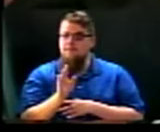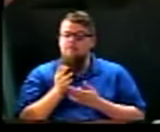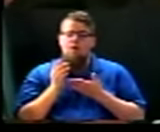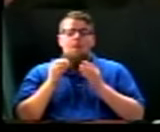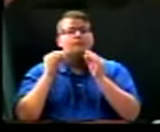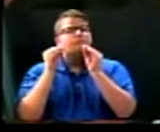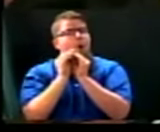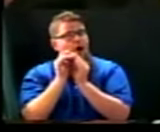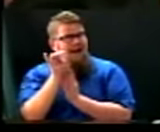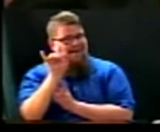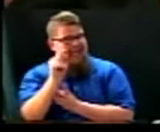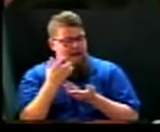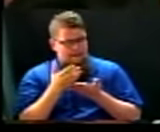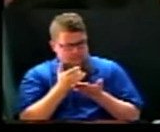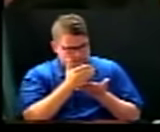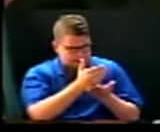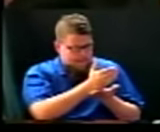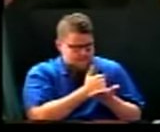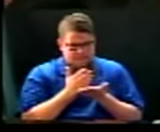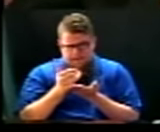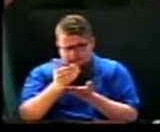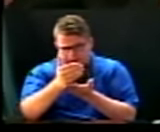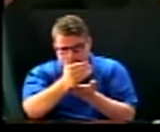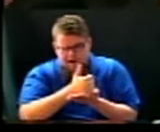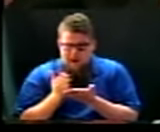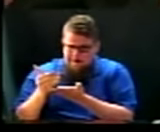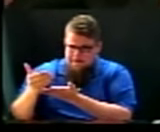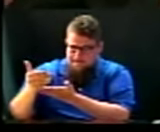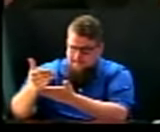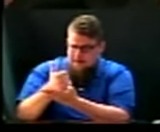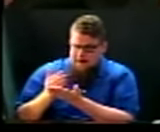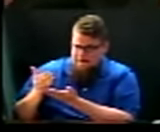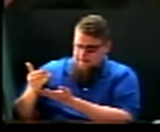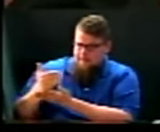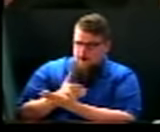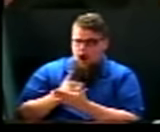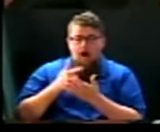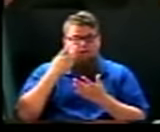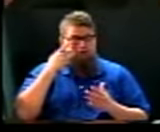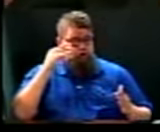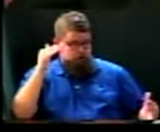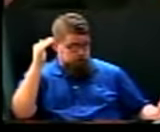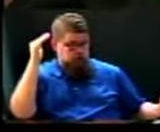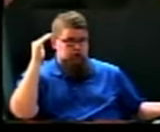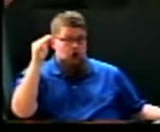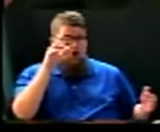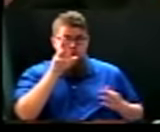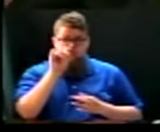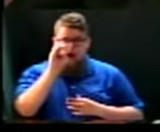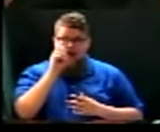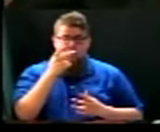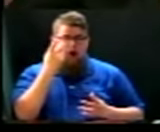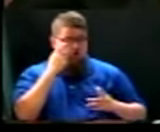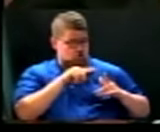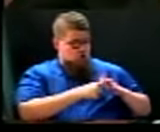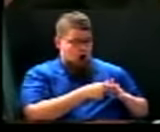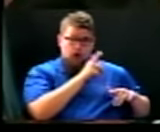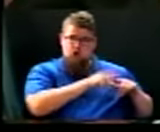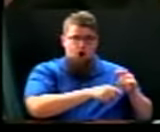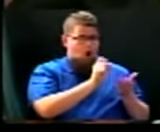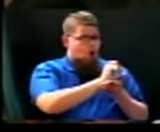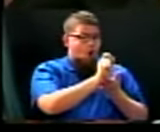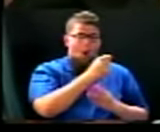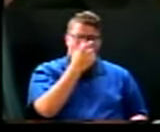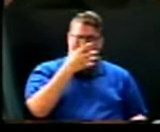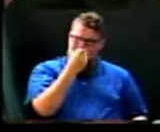data so that I have a large range that shows that I took these children that couldn't hold a pencil,